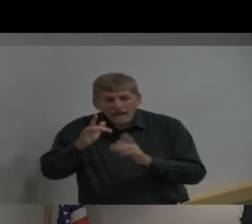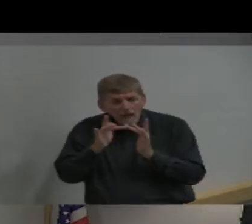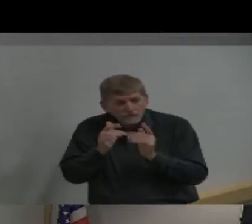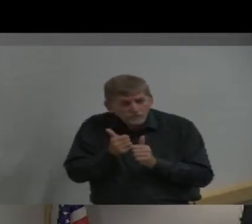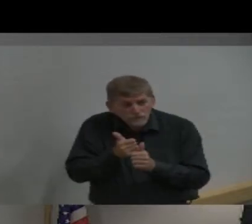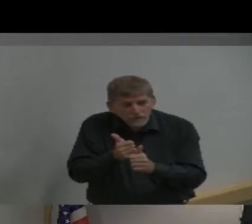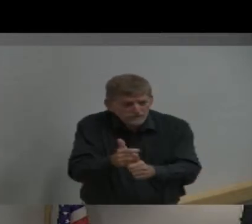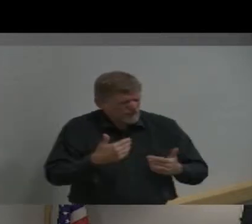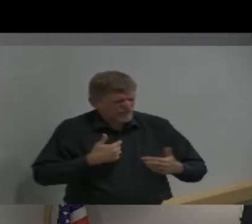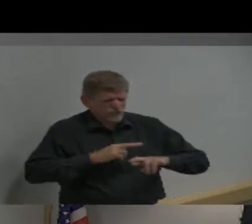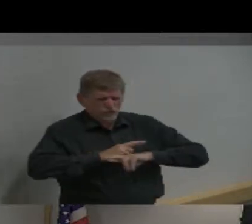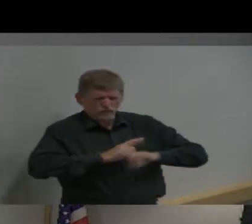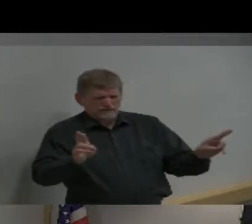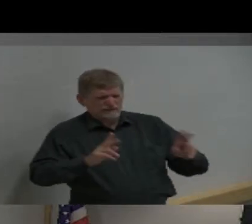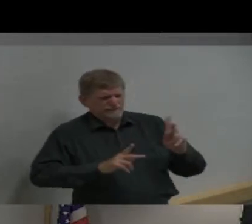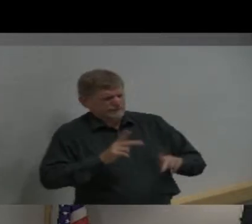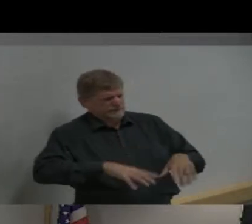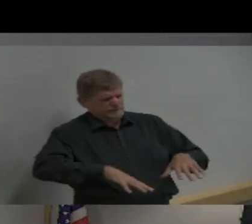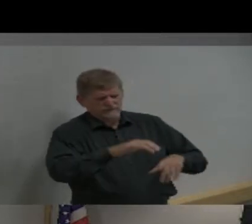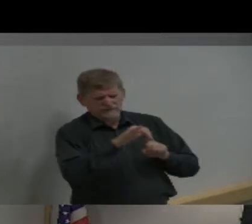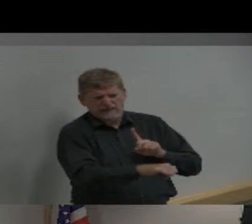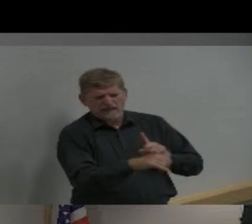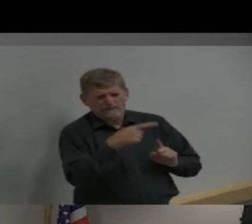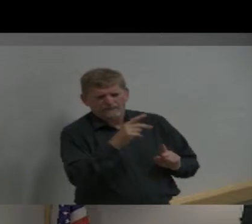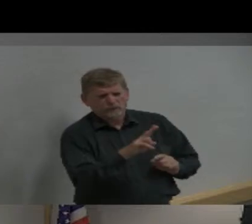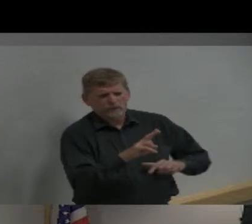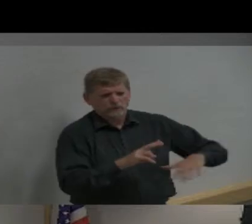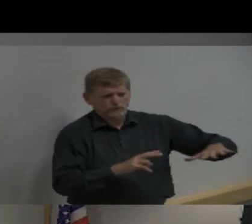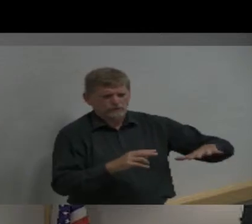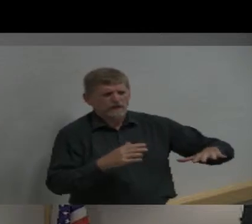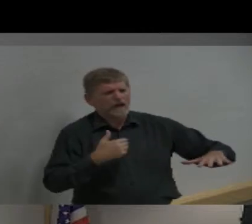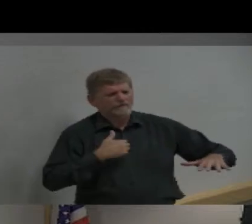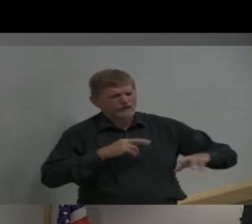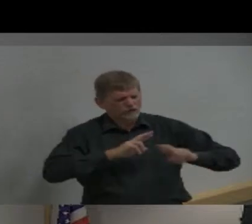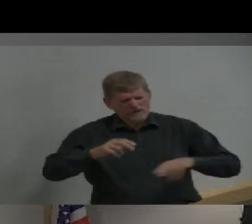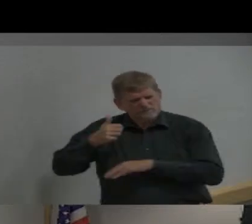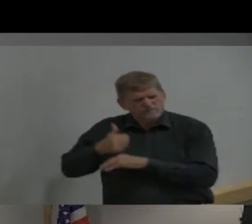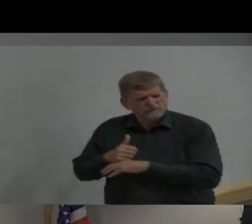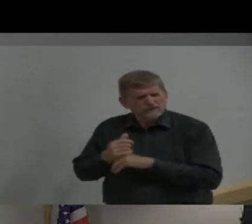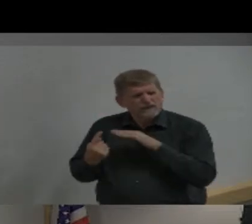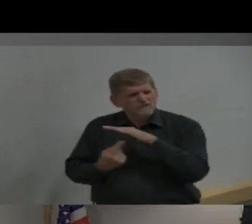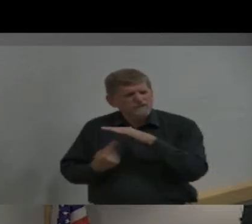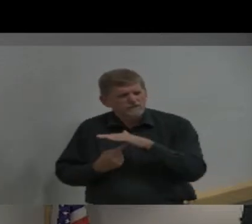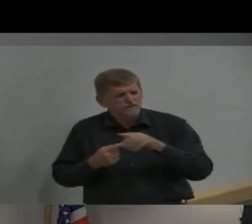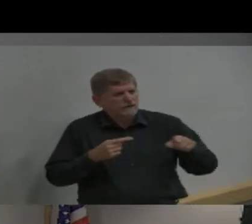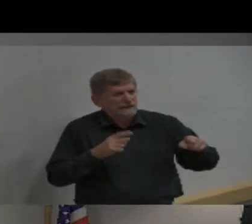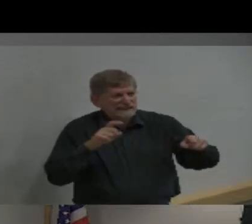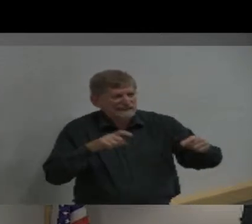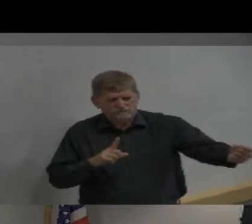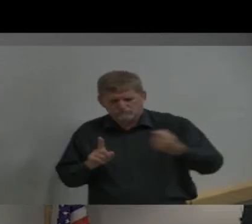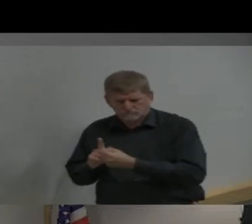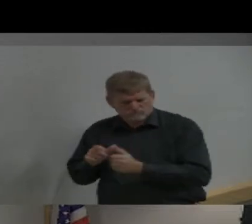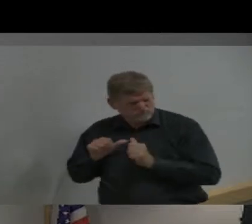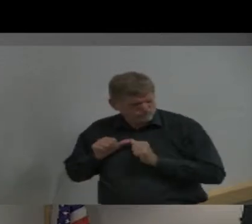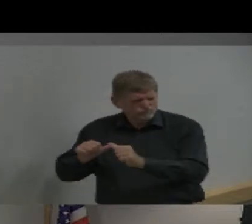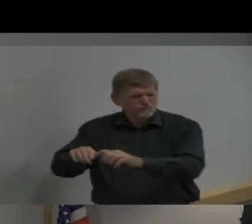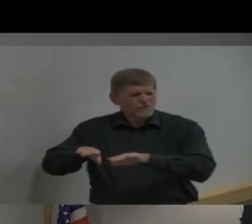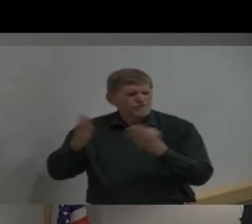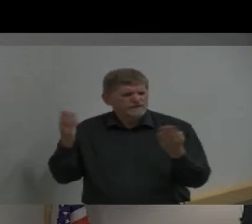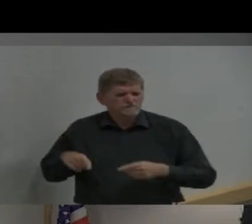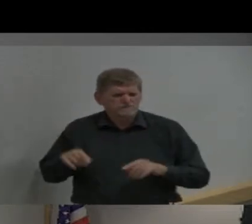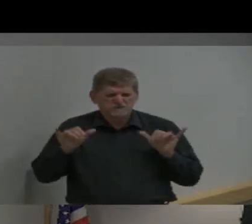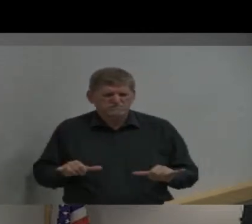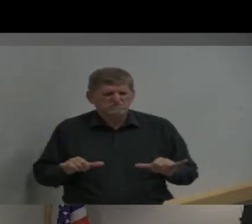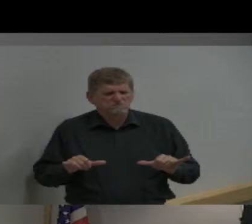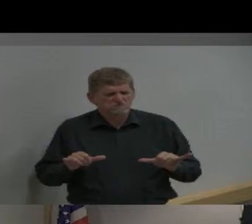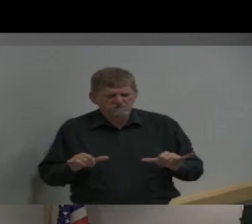We still will have isolation space that's open, and we'll be monitoring that as we currently do. And our quarantine,